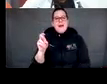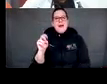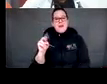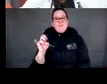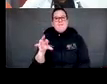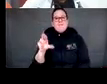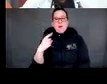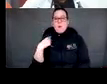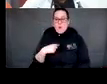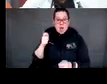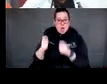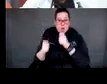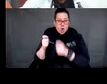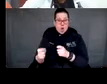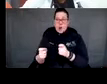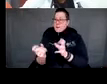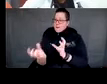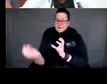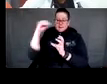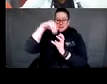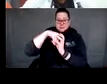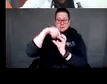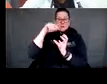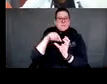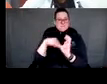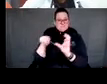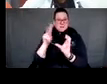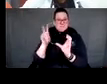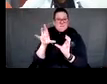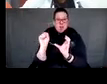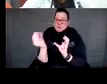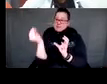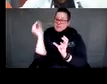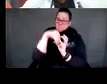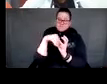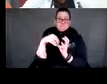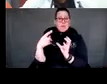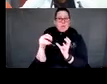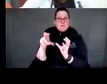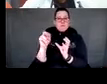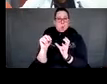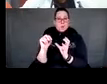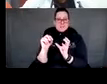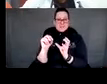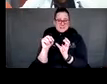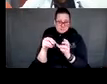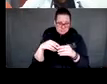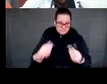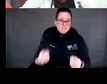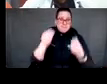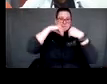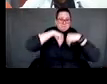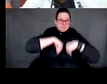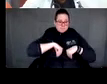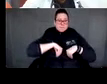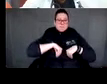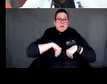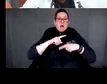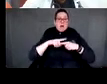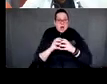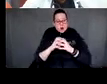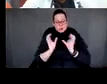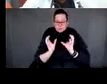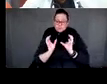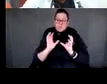engineered, so all it's doing is delivering this protein, and then it gets swept away by your sort of your body's